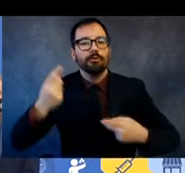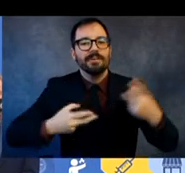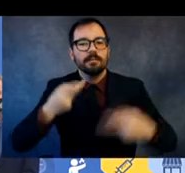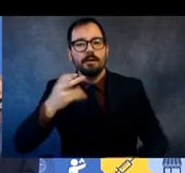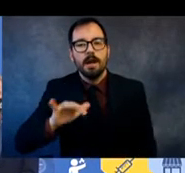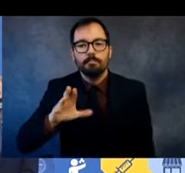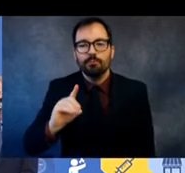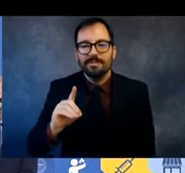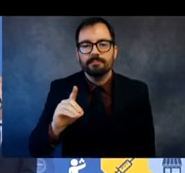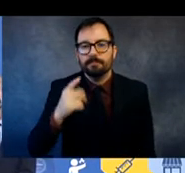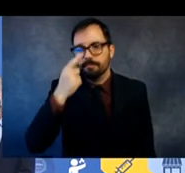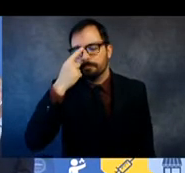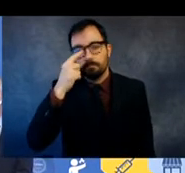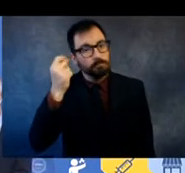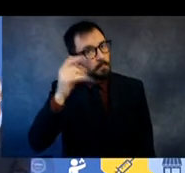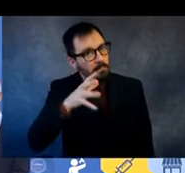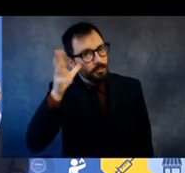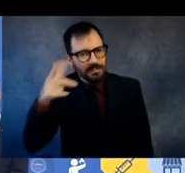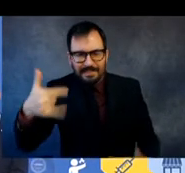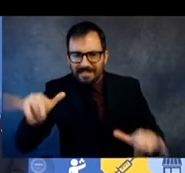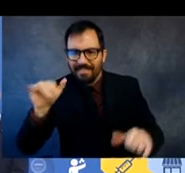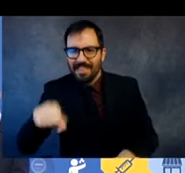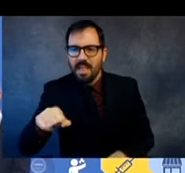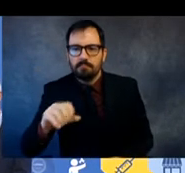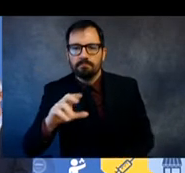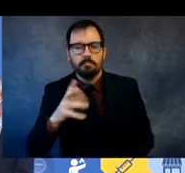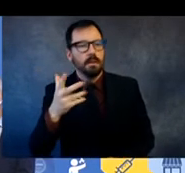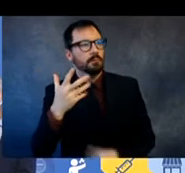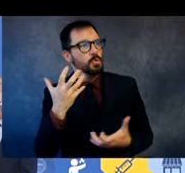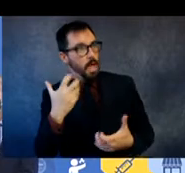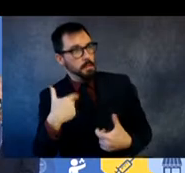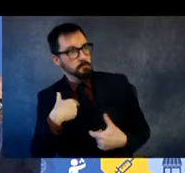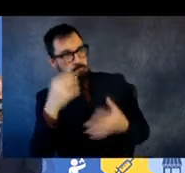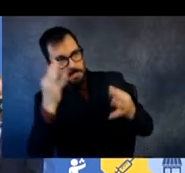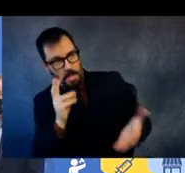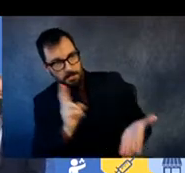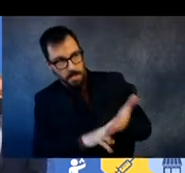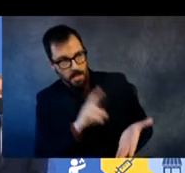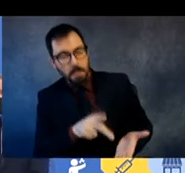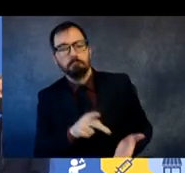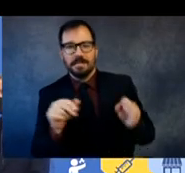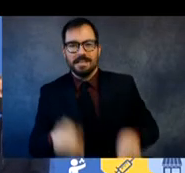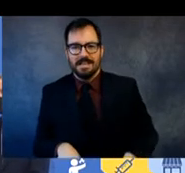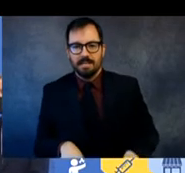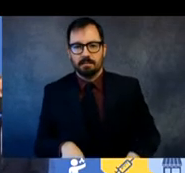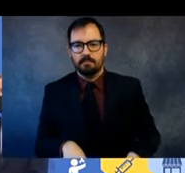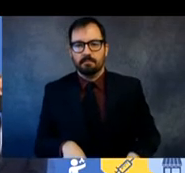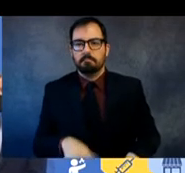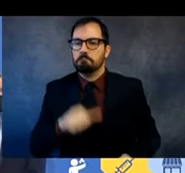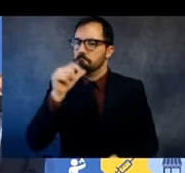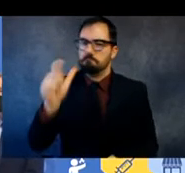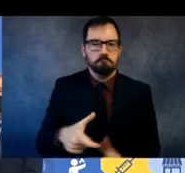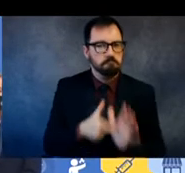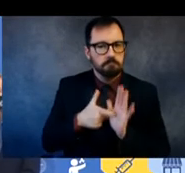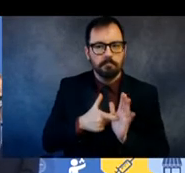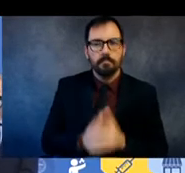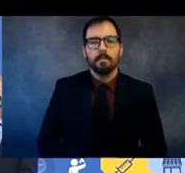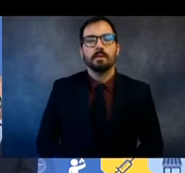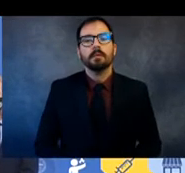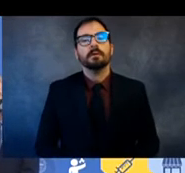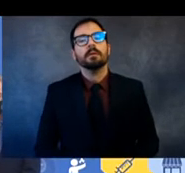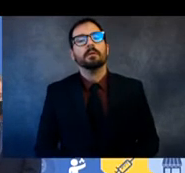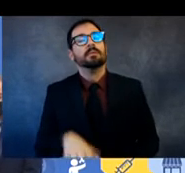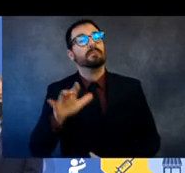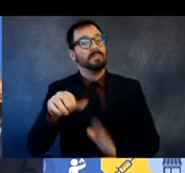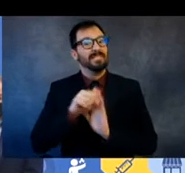want to send their kids to school. The state, last week, is calling on all districts to give all elementary and middle school students the option